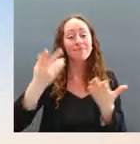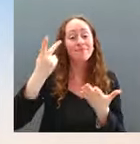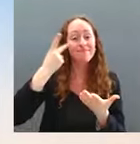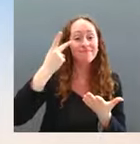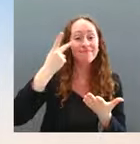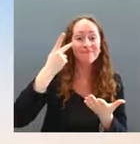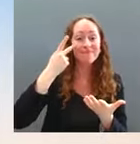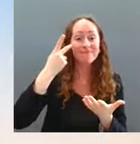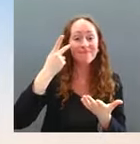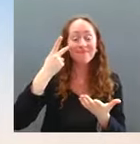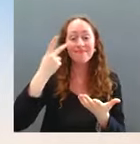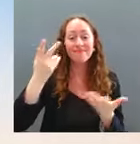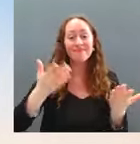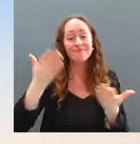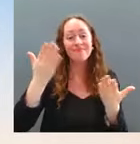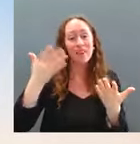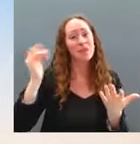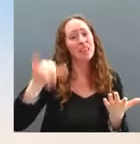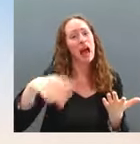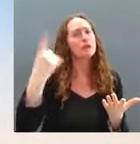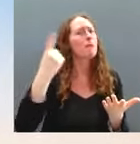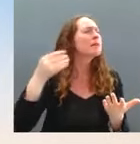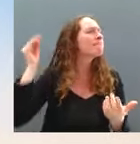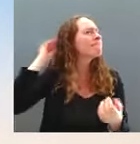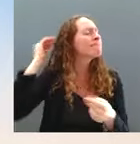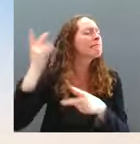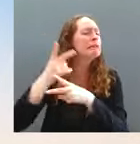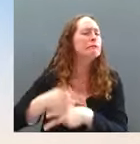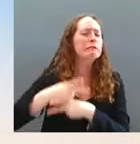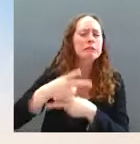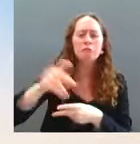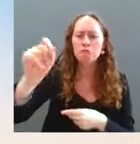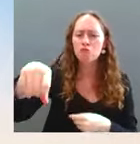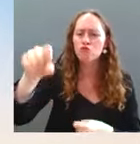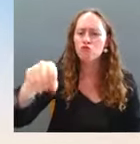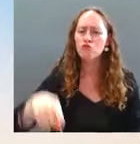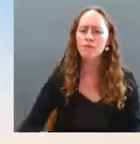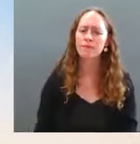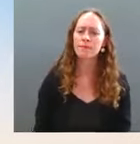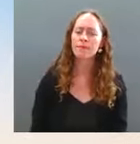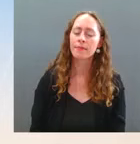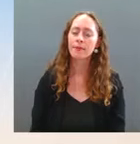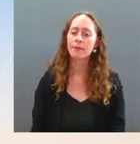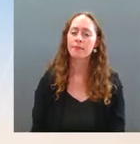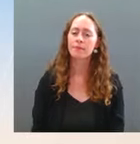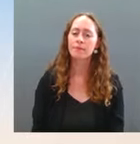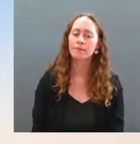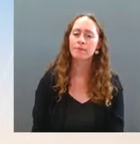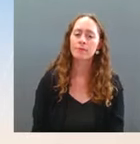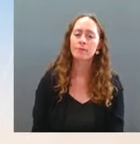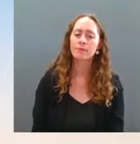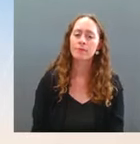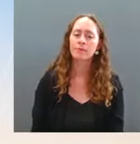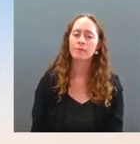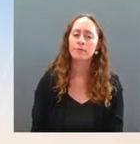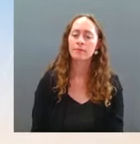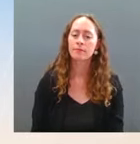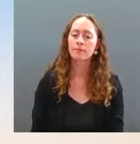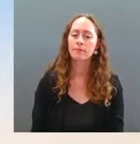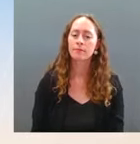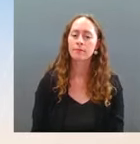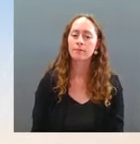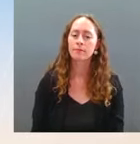less clear in the link between the two clauses that you're linking. They talk about, was this person less than 6 feet away from